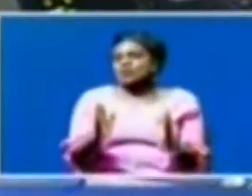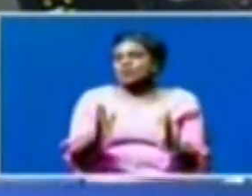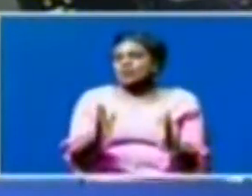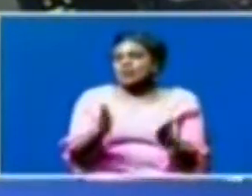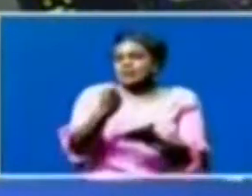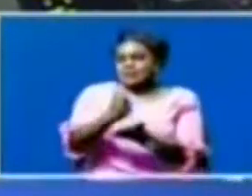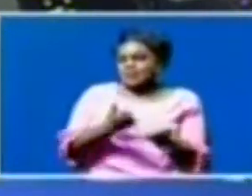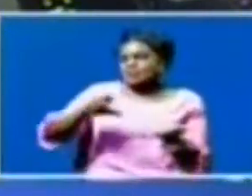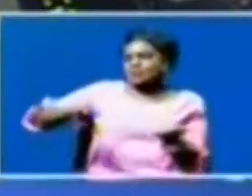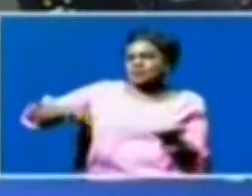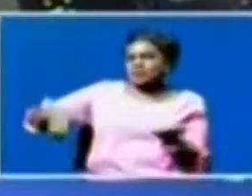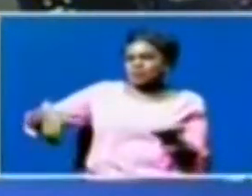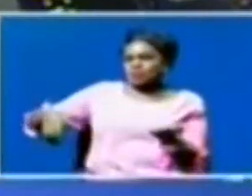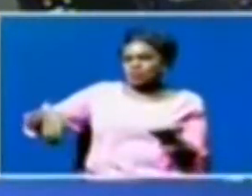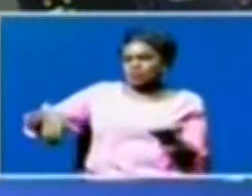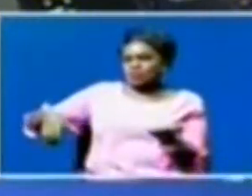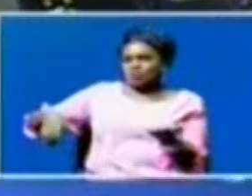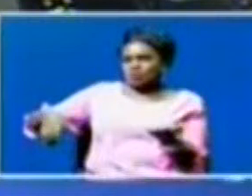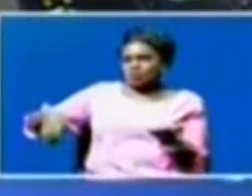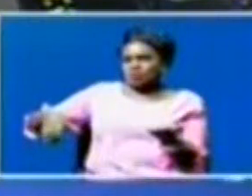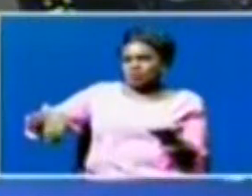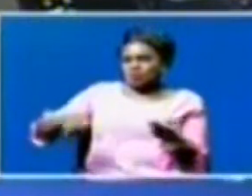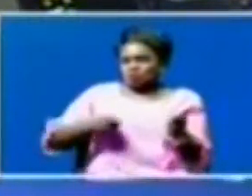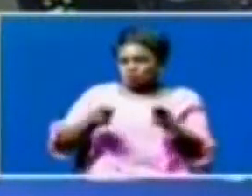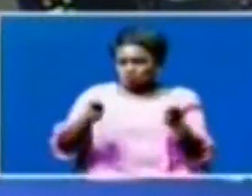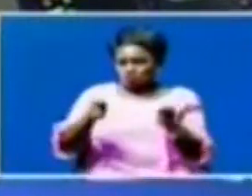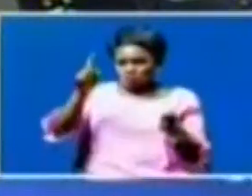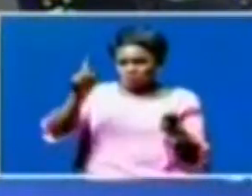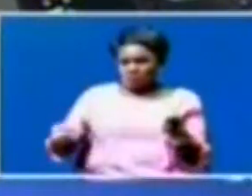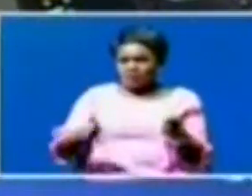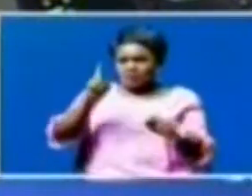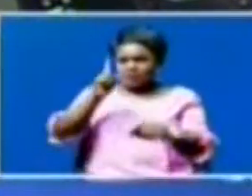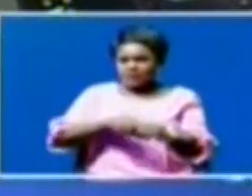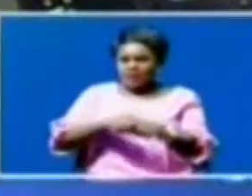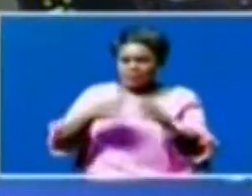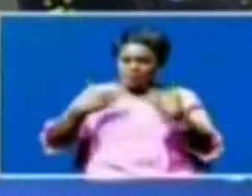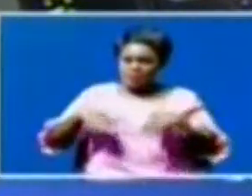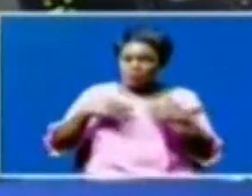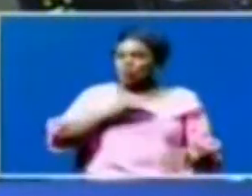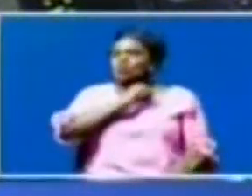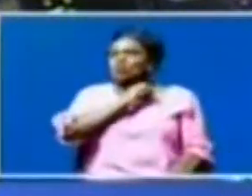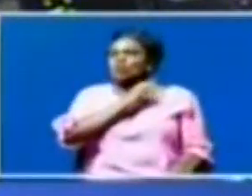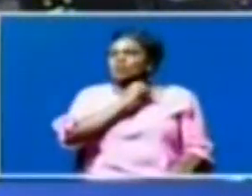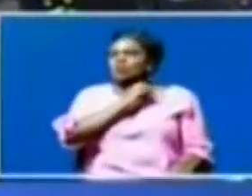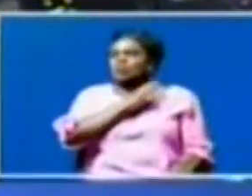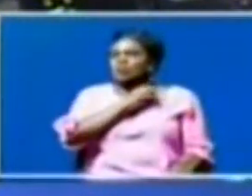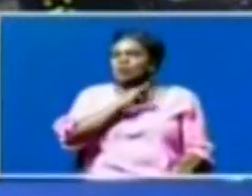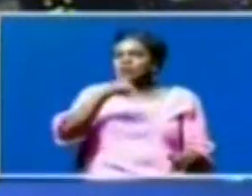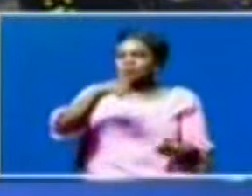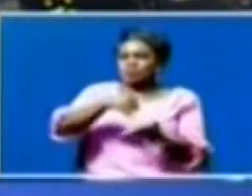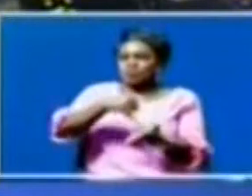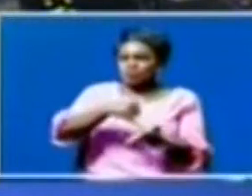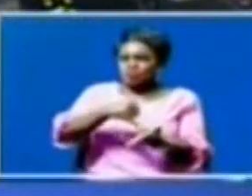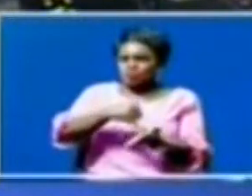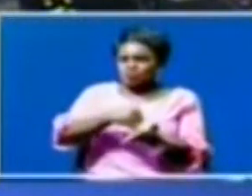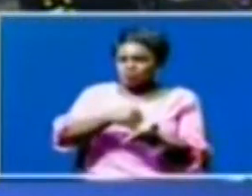Succeeded in self regulation, because when people complain that we are bringing in draconian